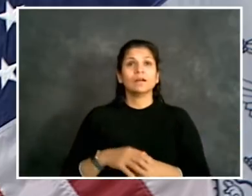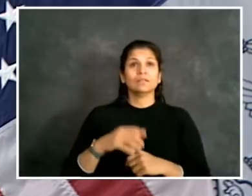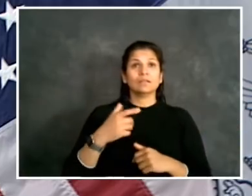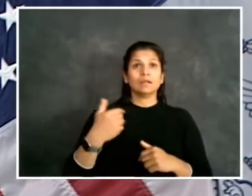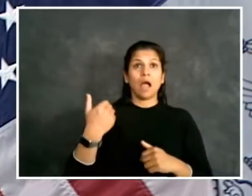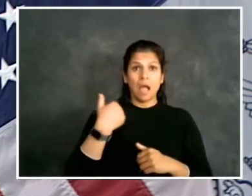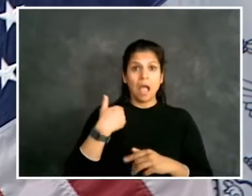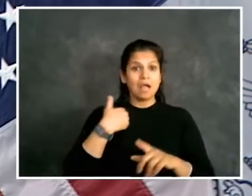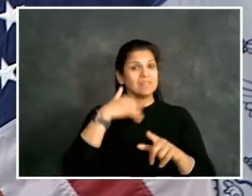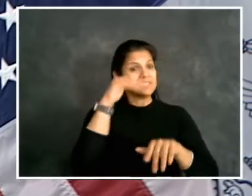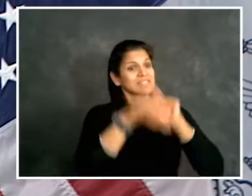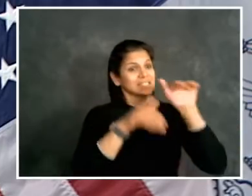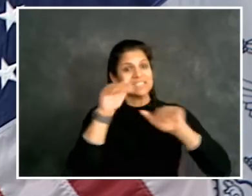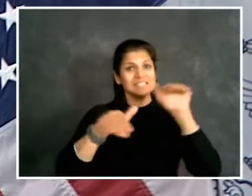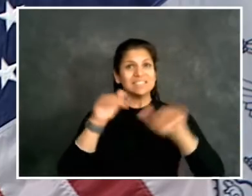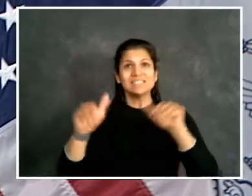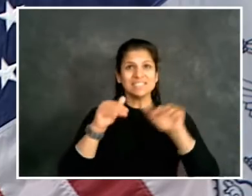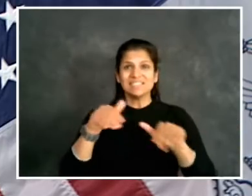ABC7. Dave.